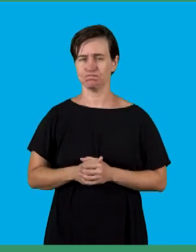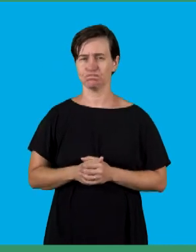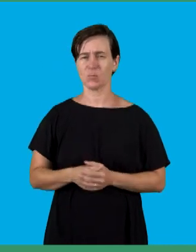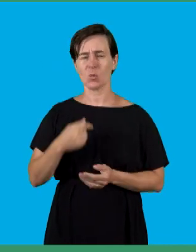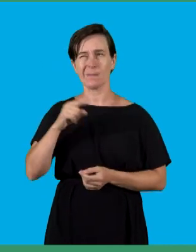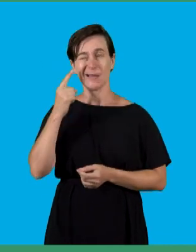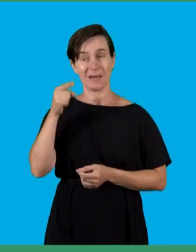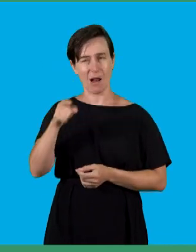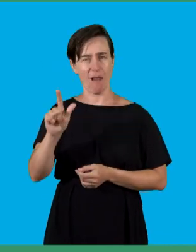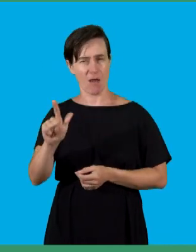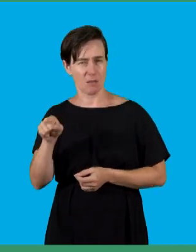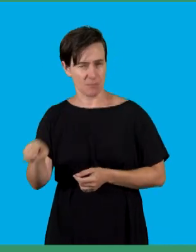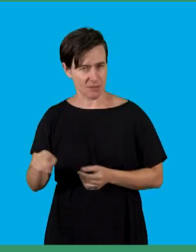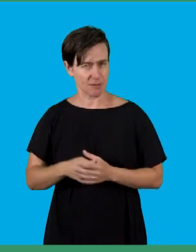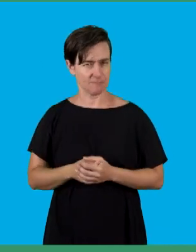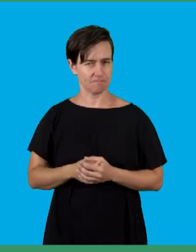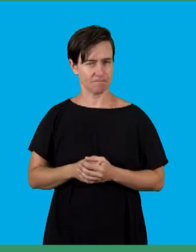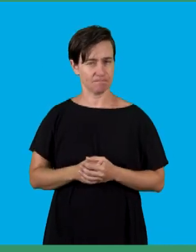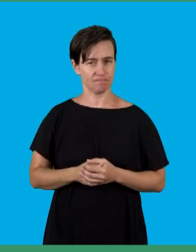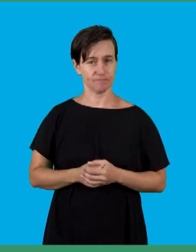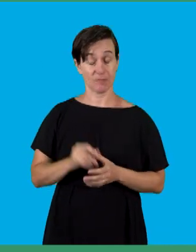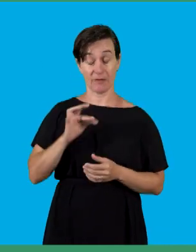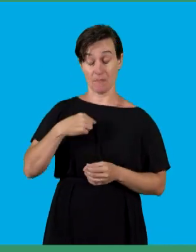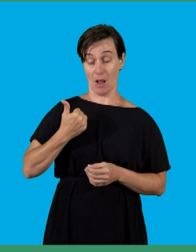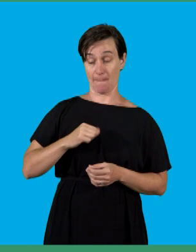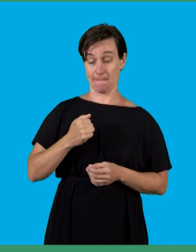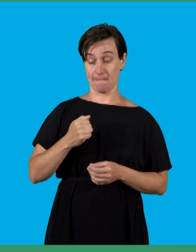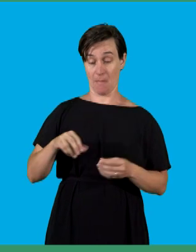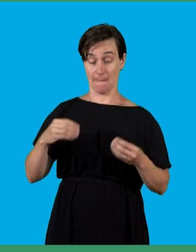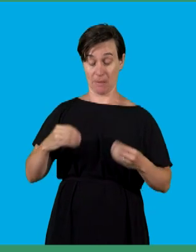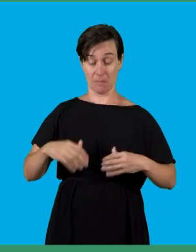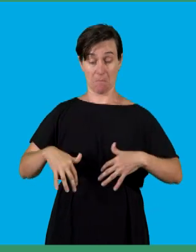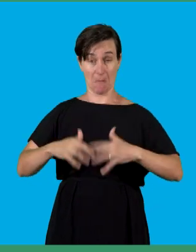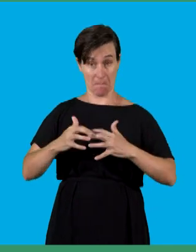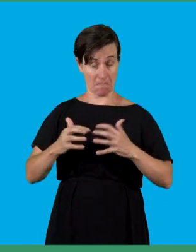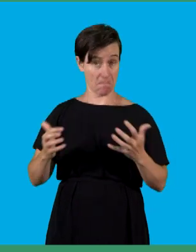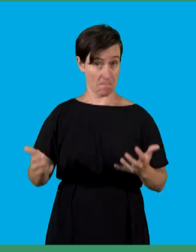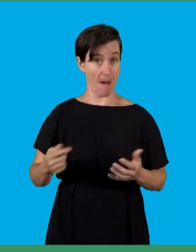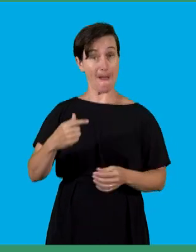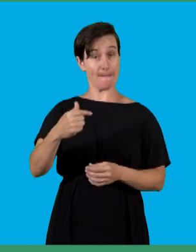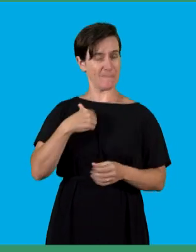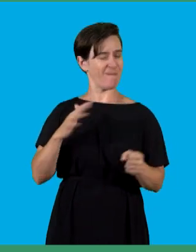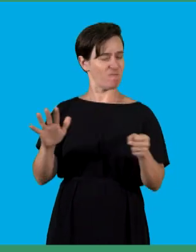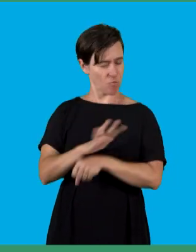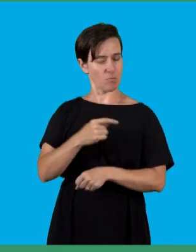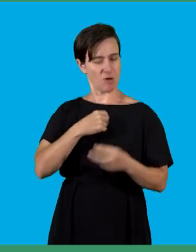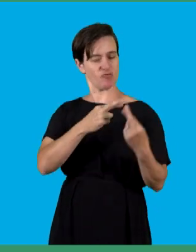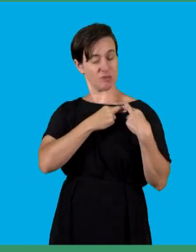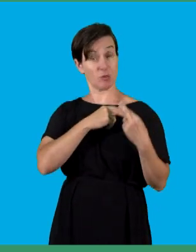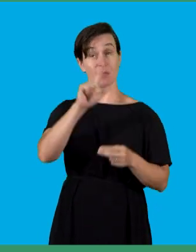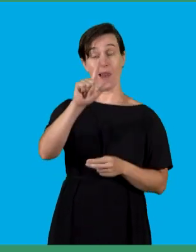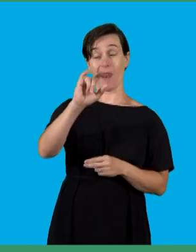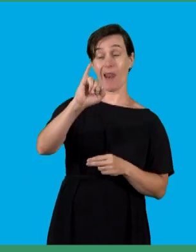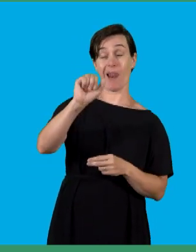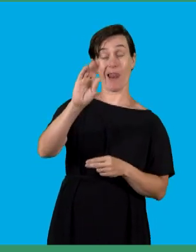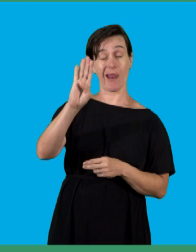the fact of liability, that if you want to start a business, do you want to be liable for all the debts